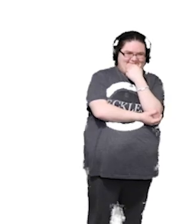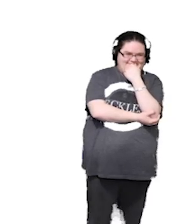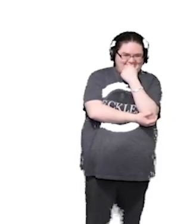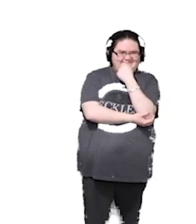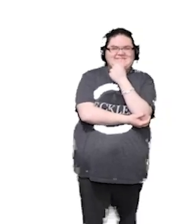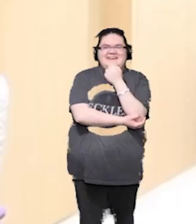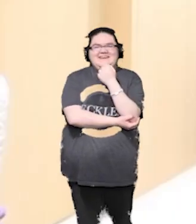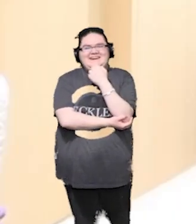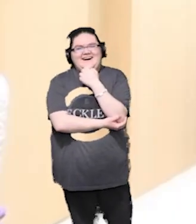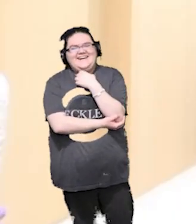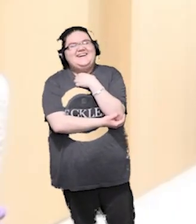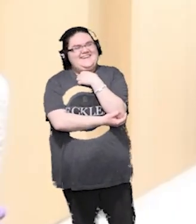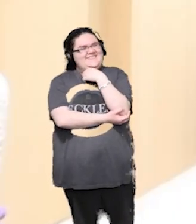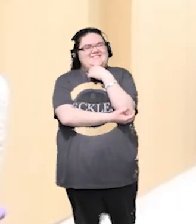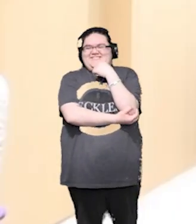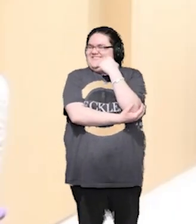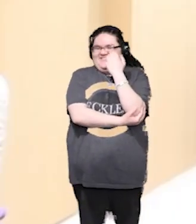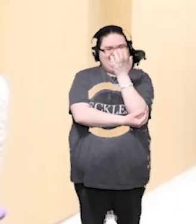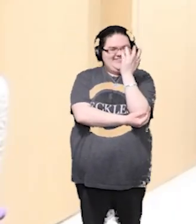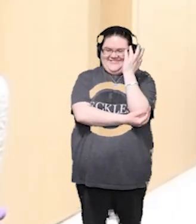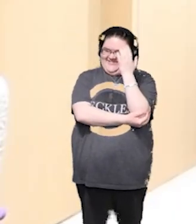That's where.